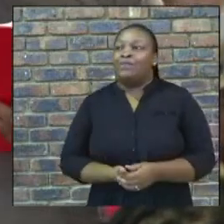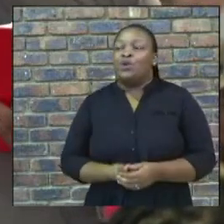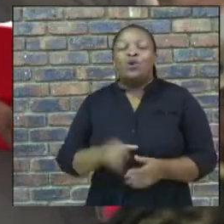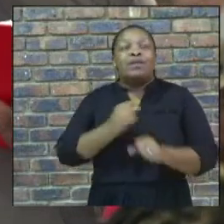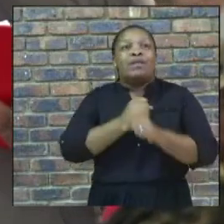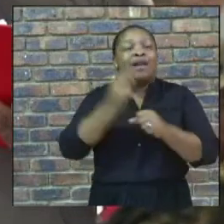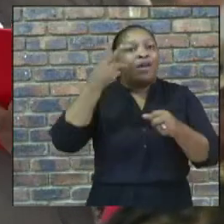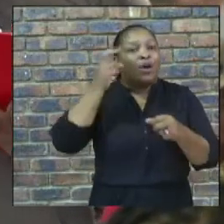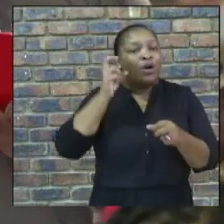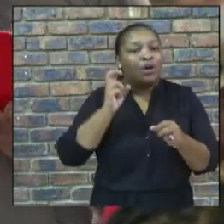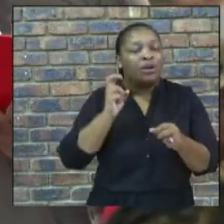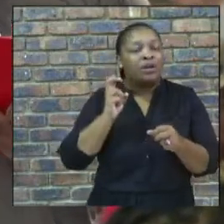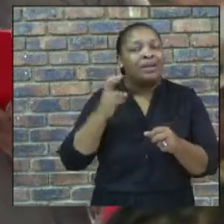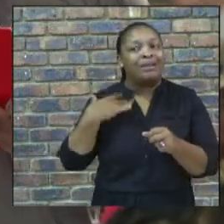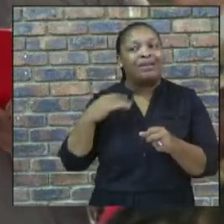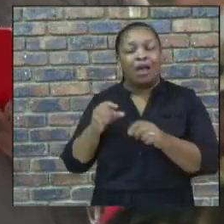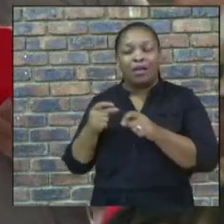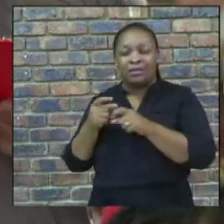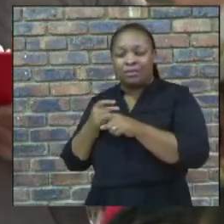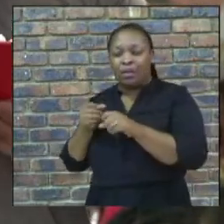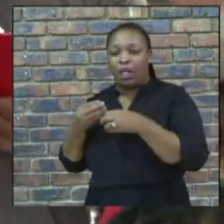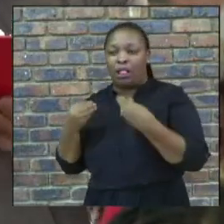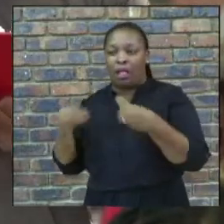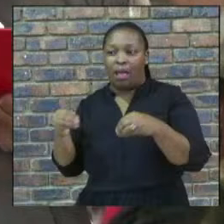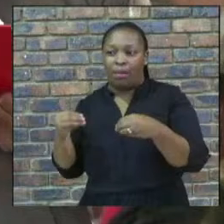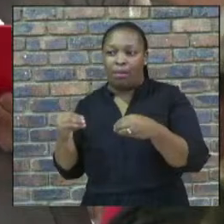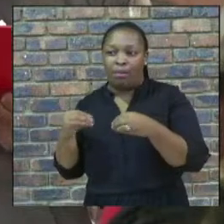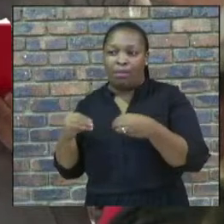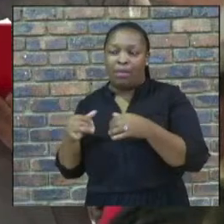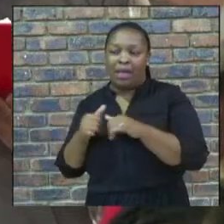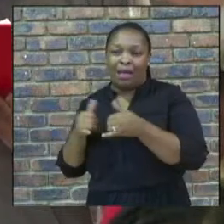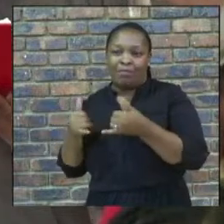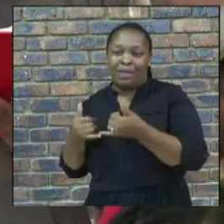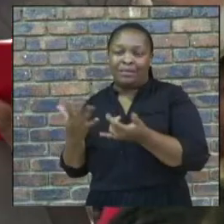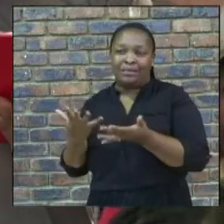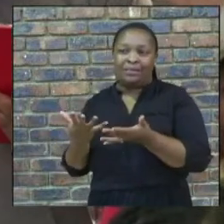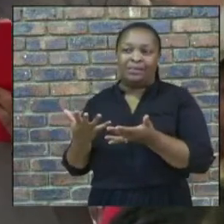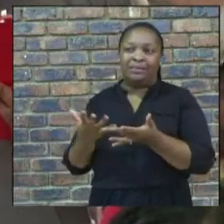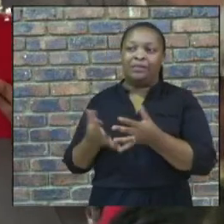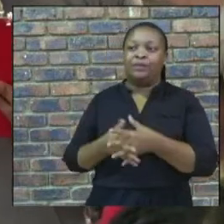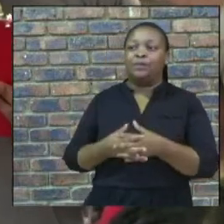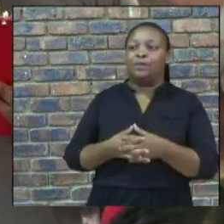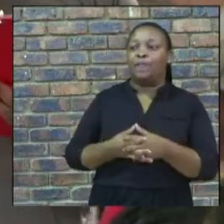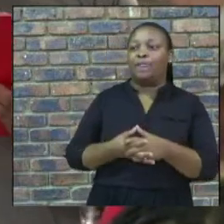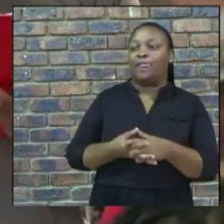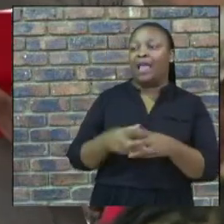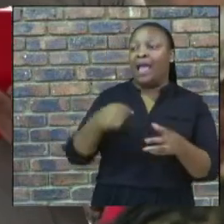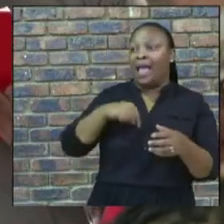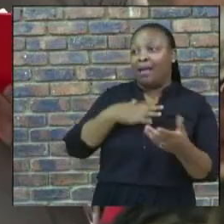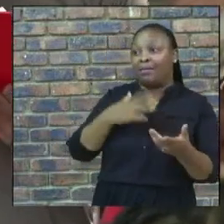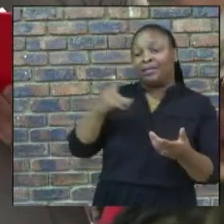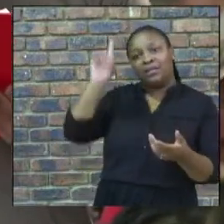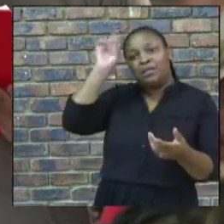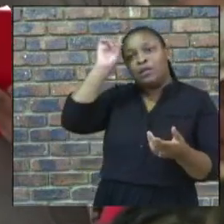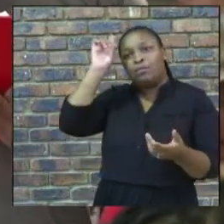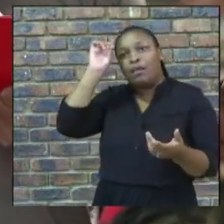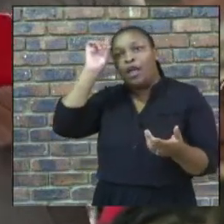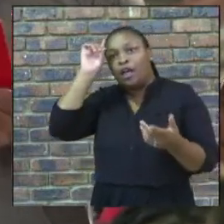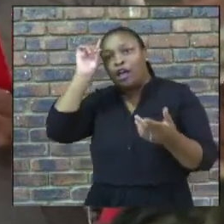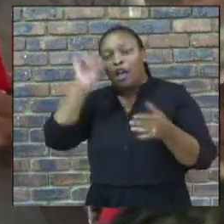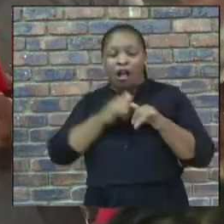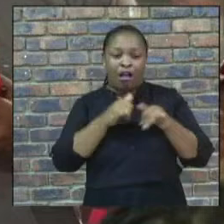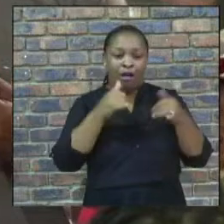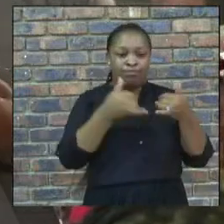company, emerging company from black owners. Ukuthi, now we have benefited, these are the results. And I'm